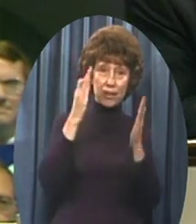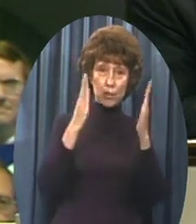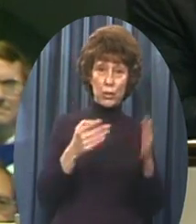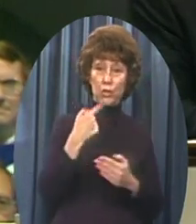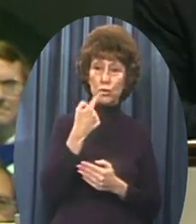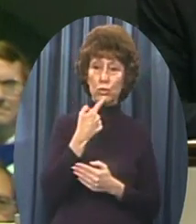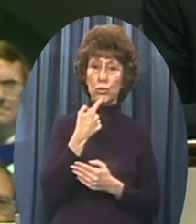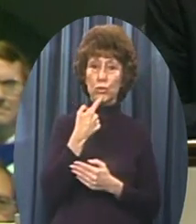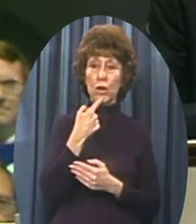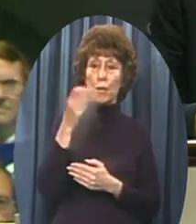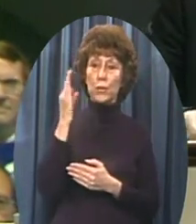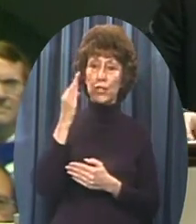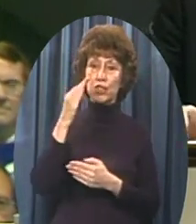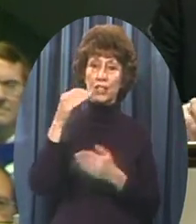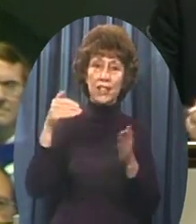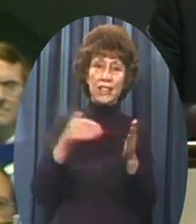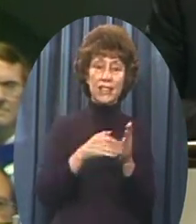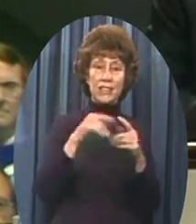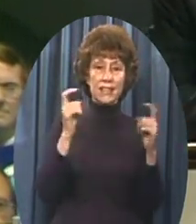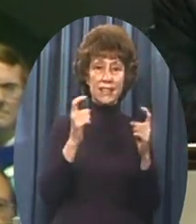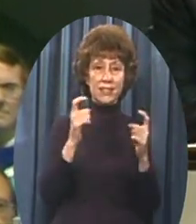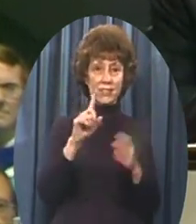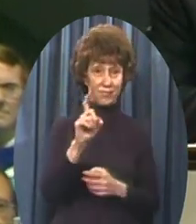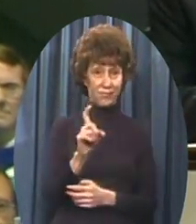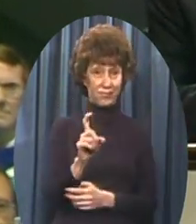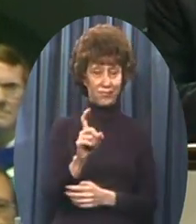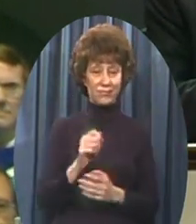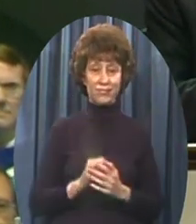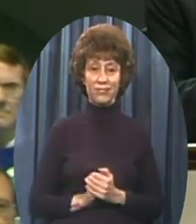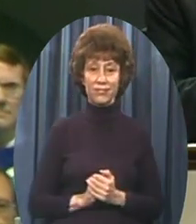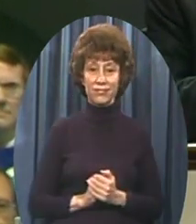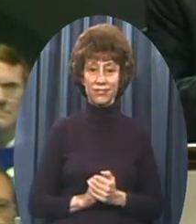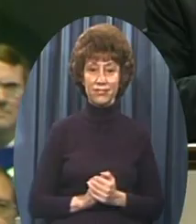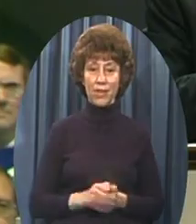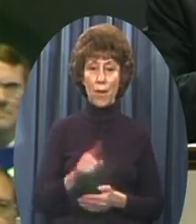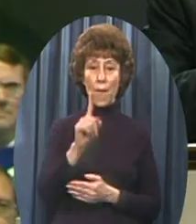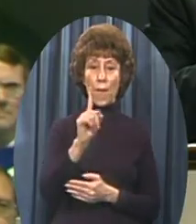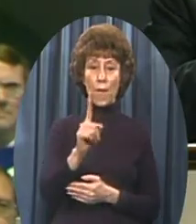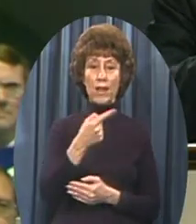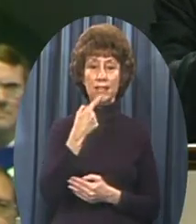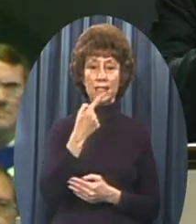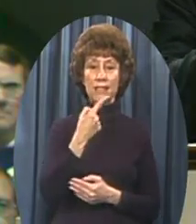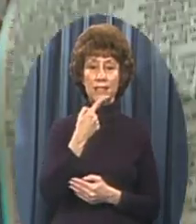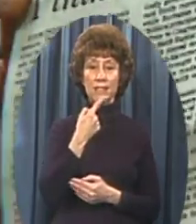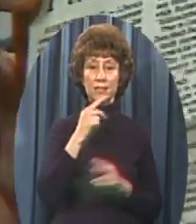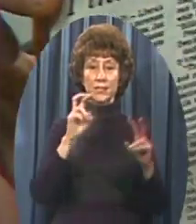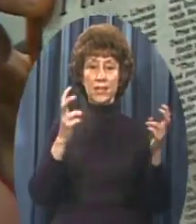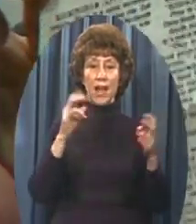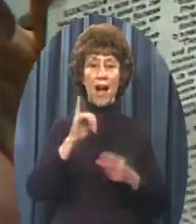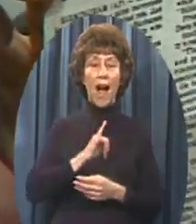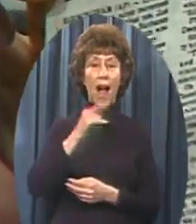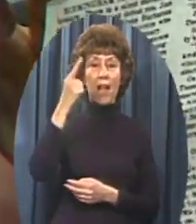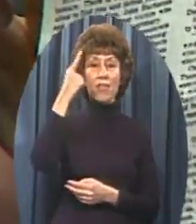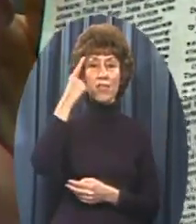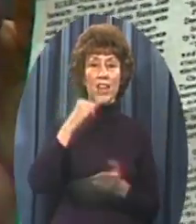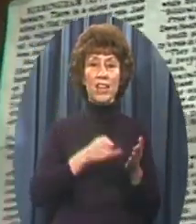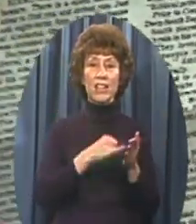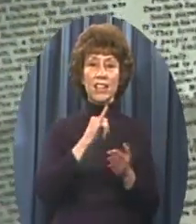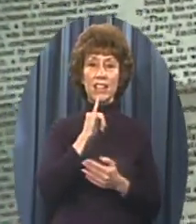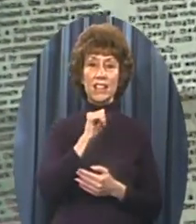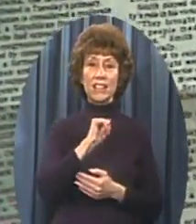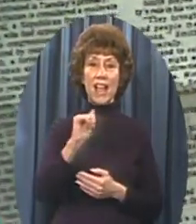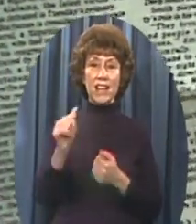some clergymen who've done that. Here's one fellow whose headline talking about us says, "I think it's a dangerous